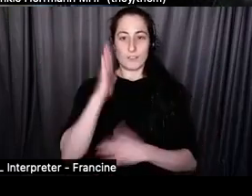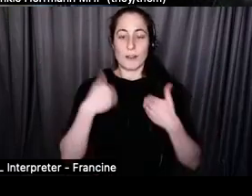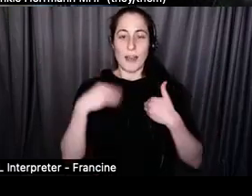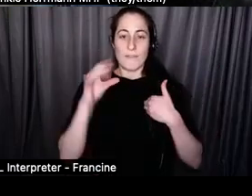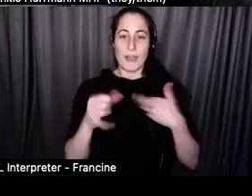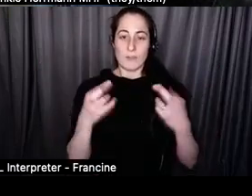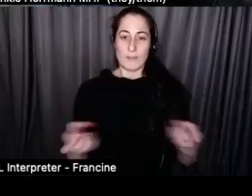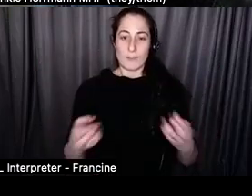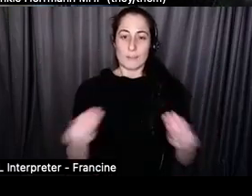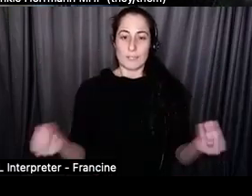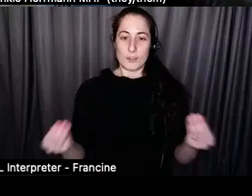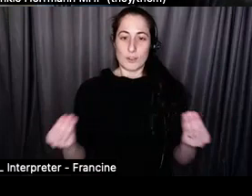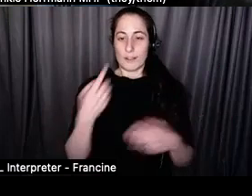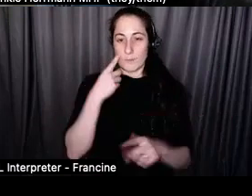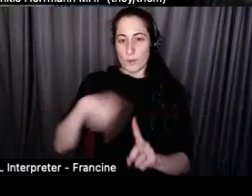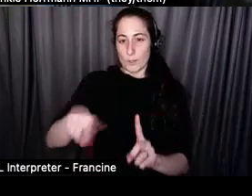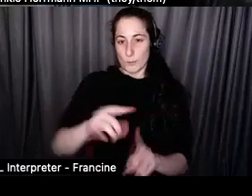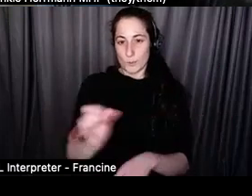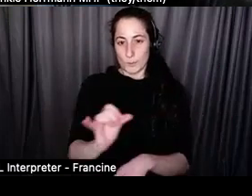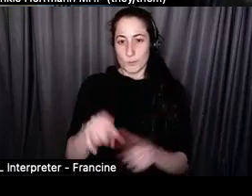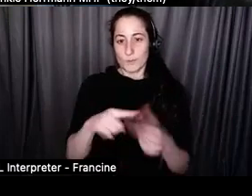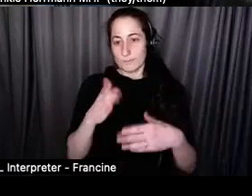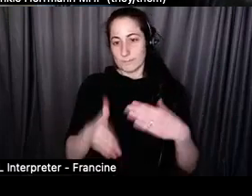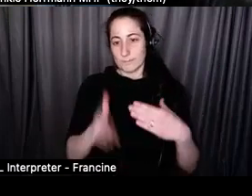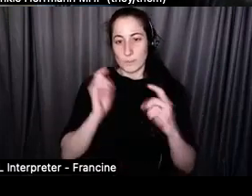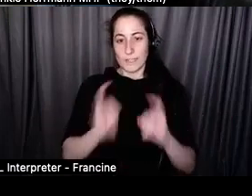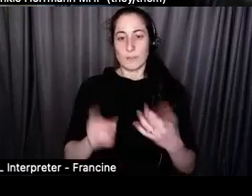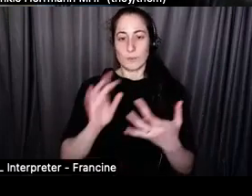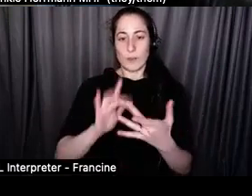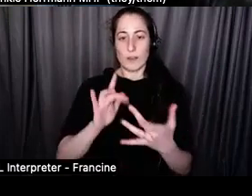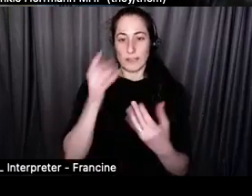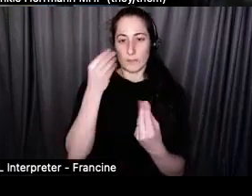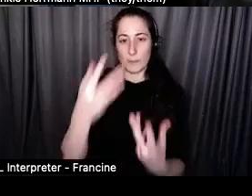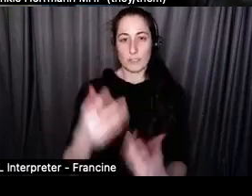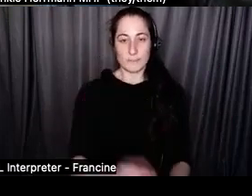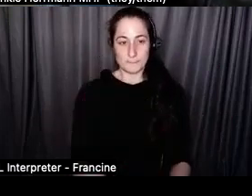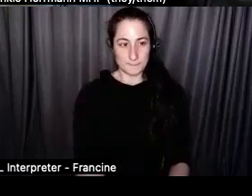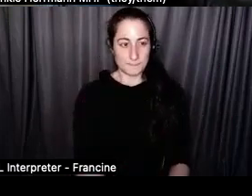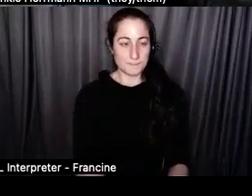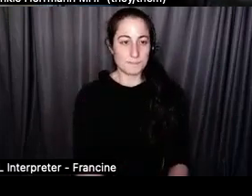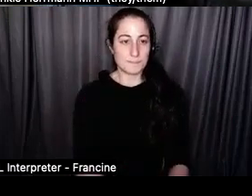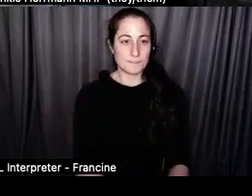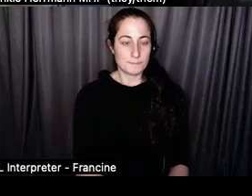to you, and I have some contact information for you throughout the presentation as well.